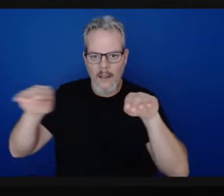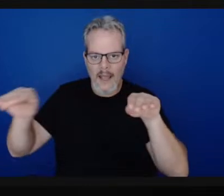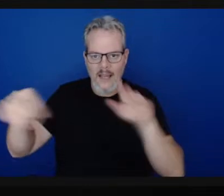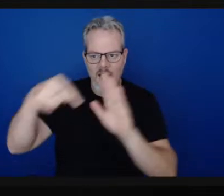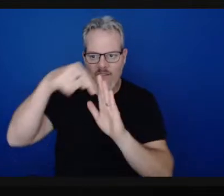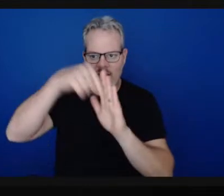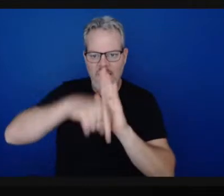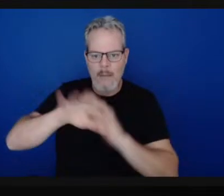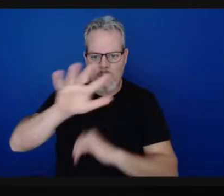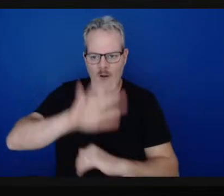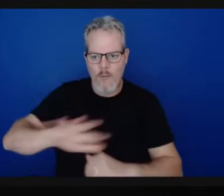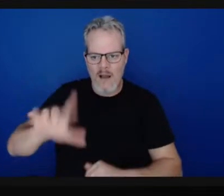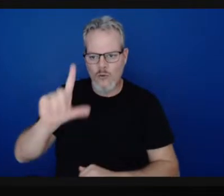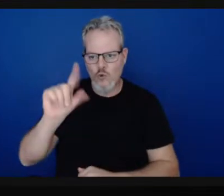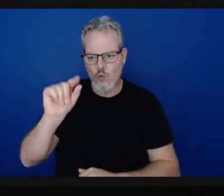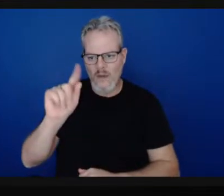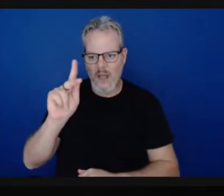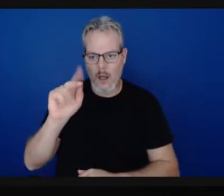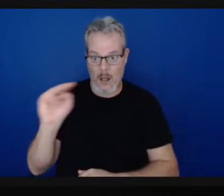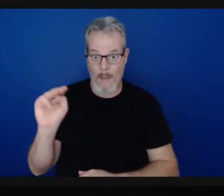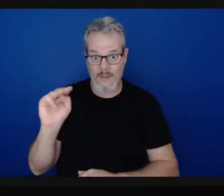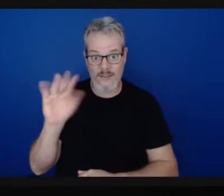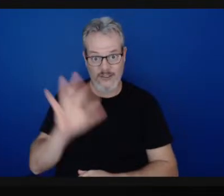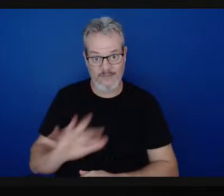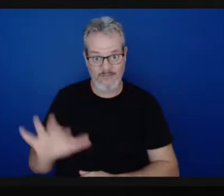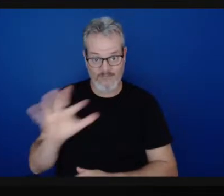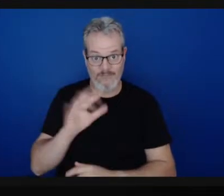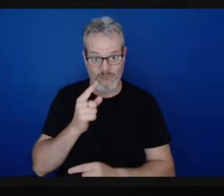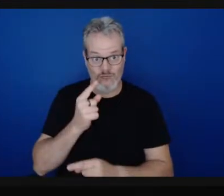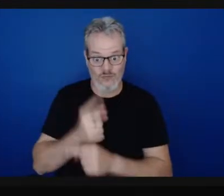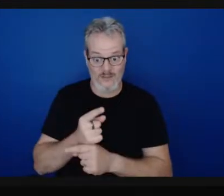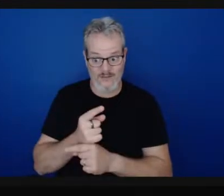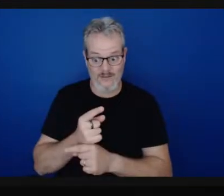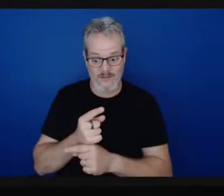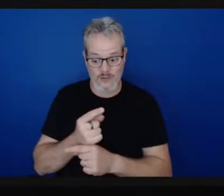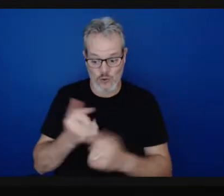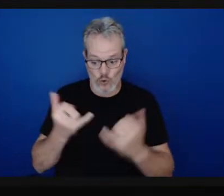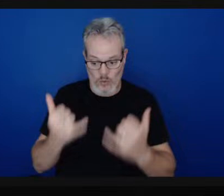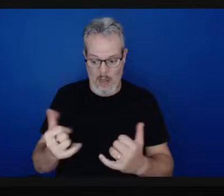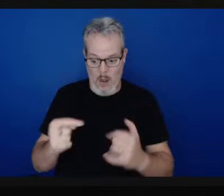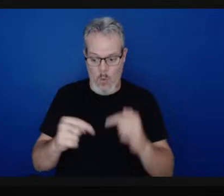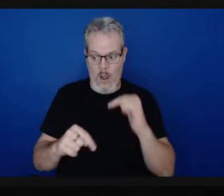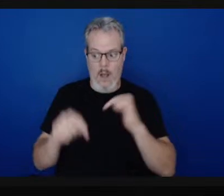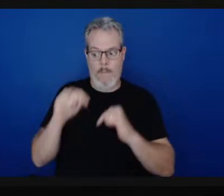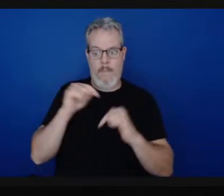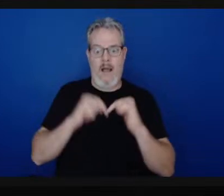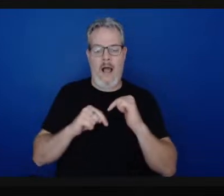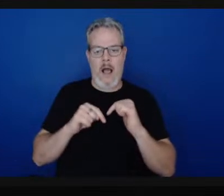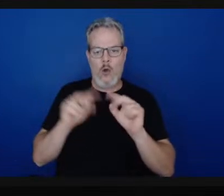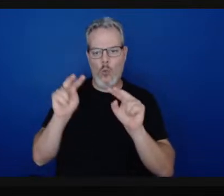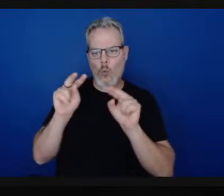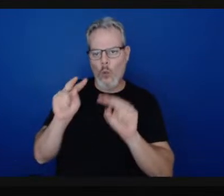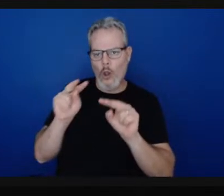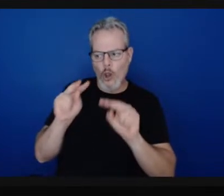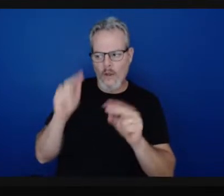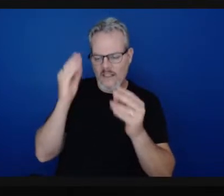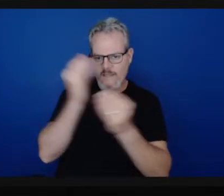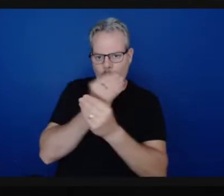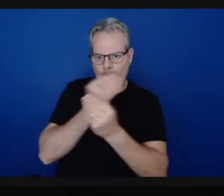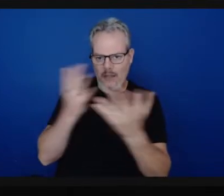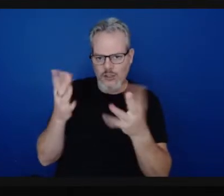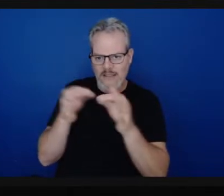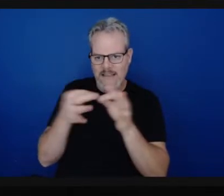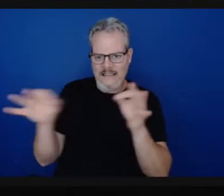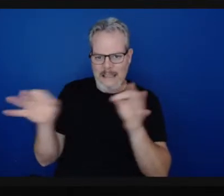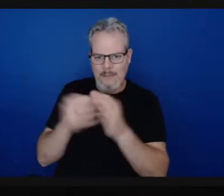21 kilometers or so, right? Now, just to come back and look at this information statement, the